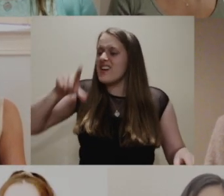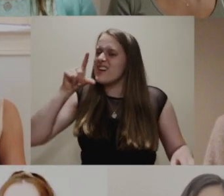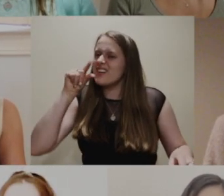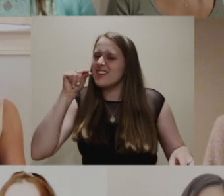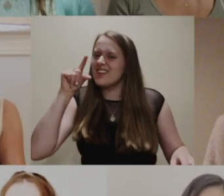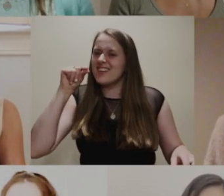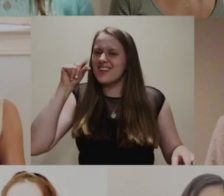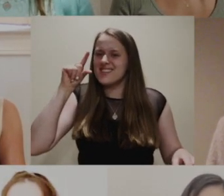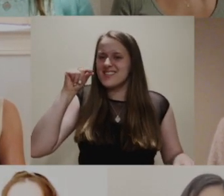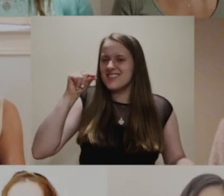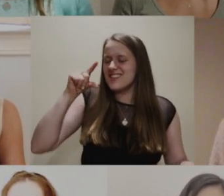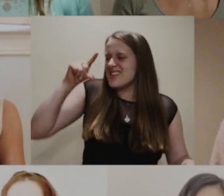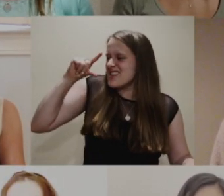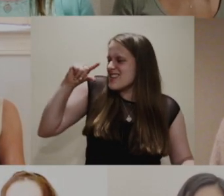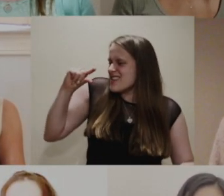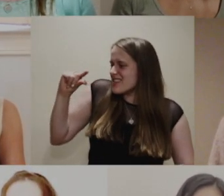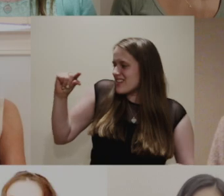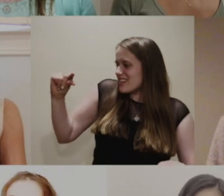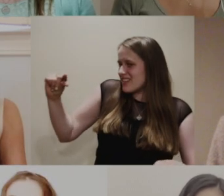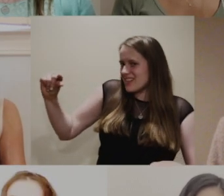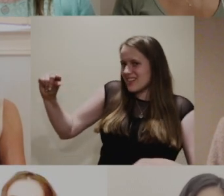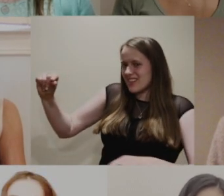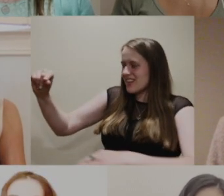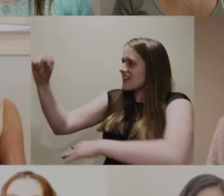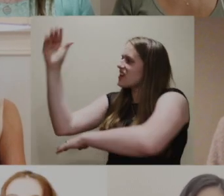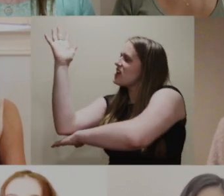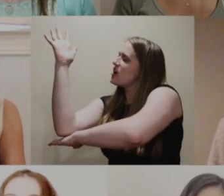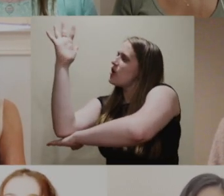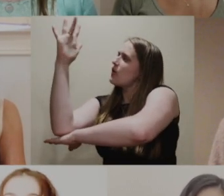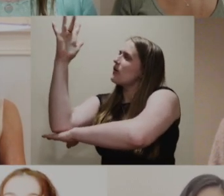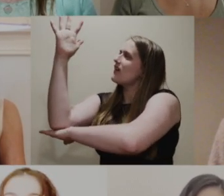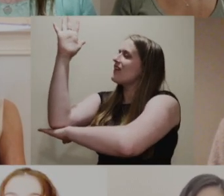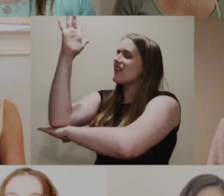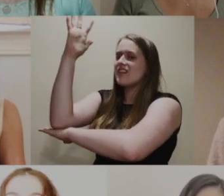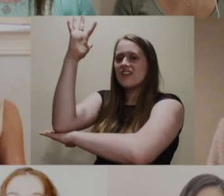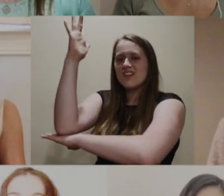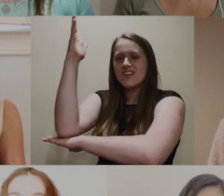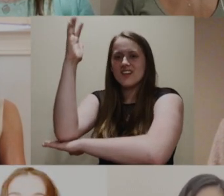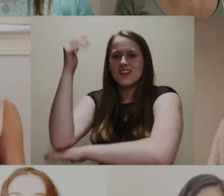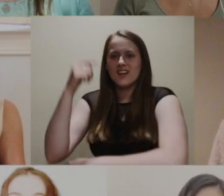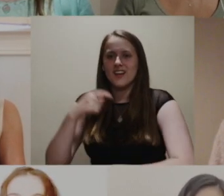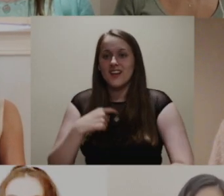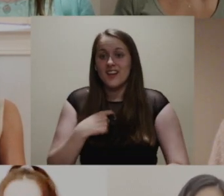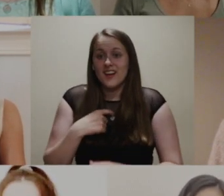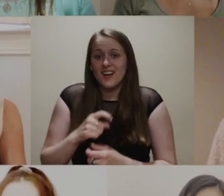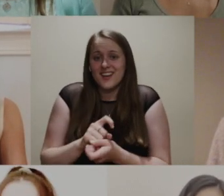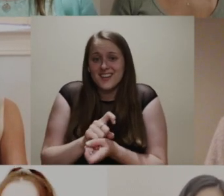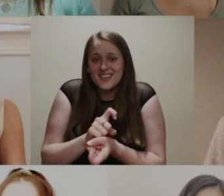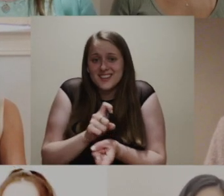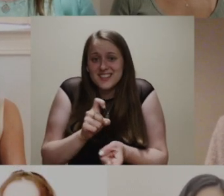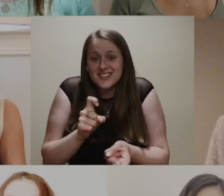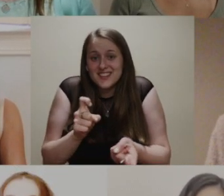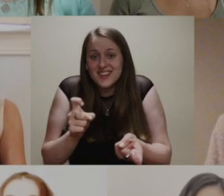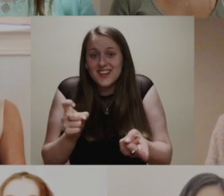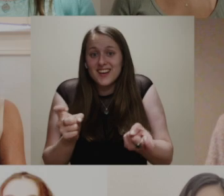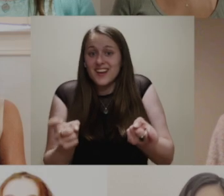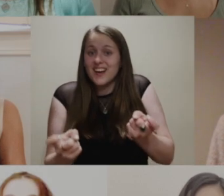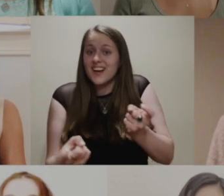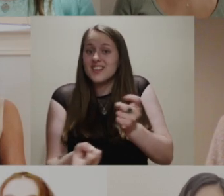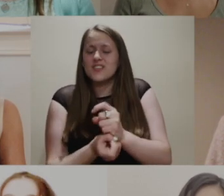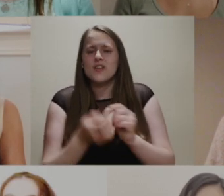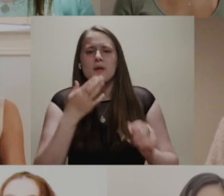dropped by a skyward In a distant wood Who can